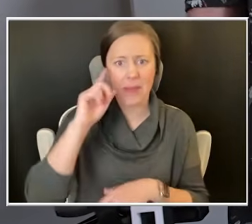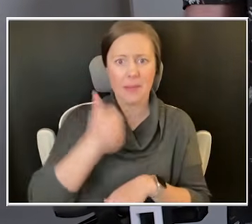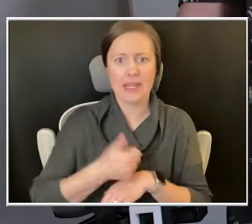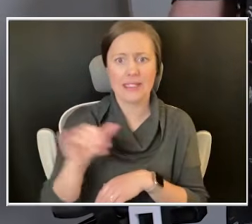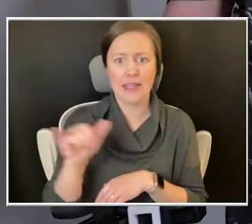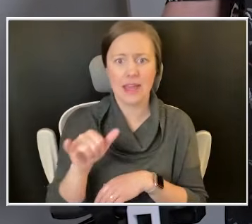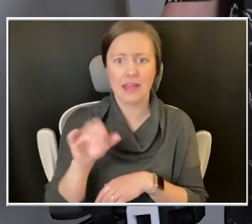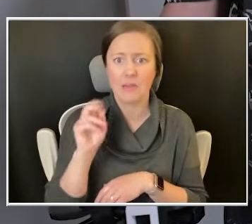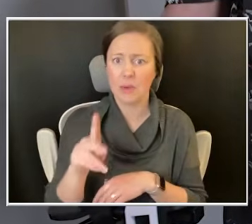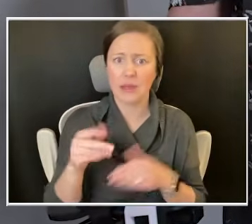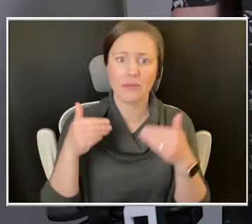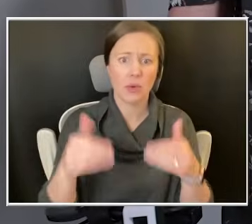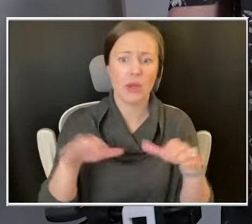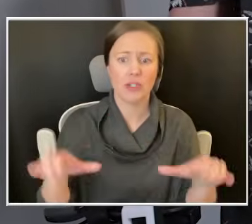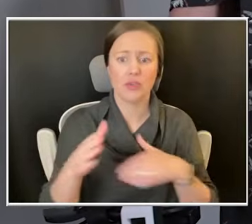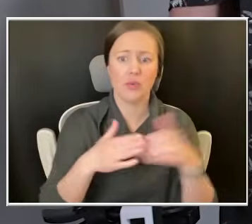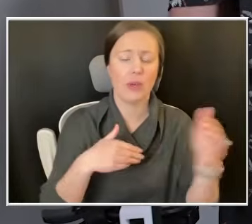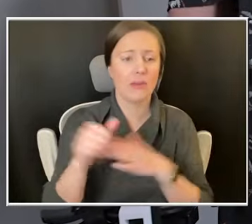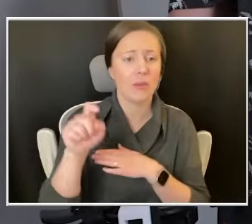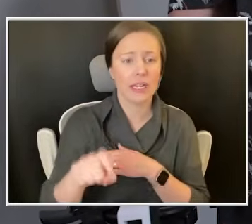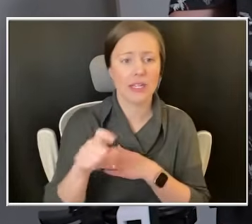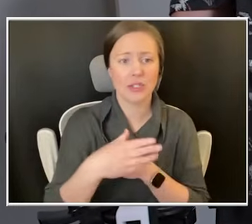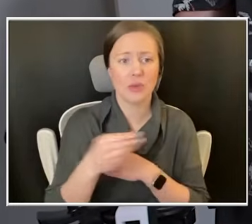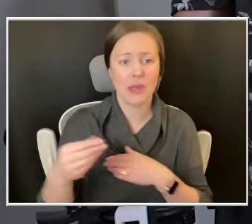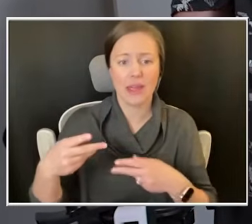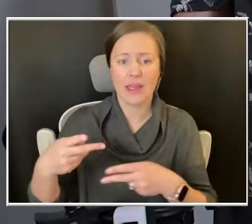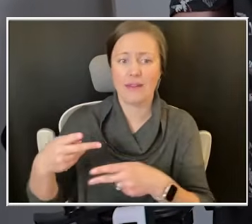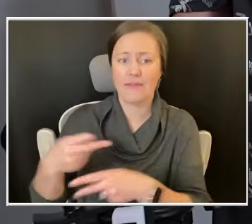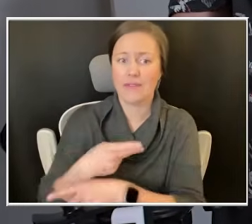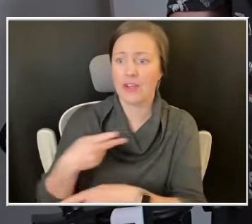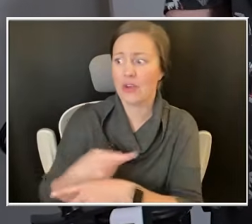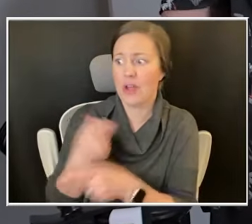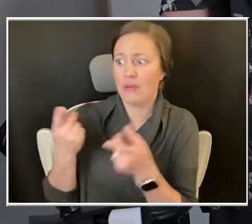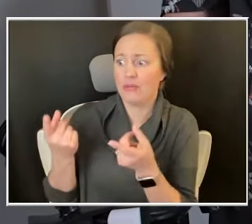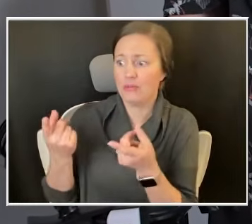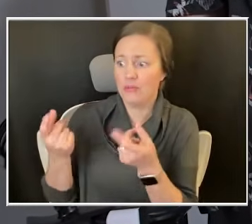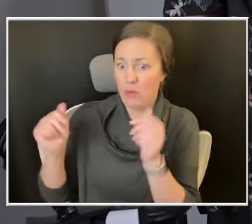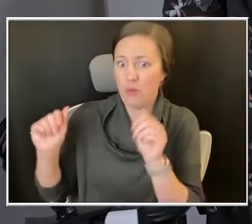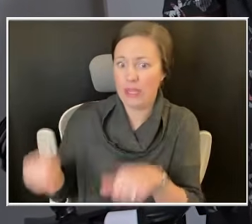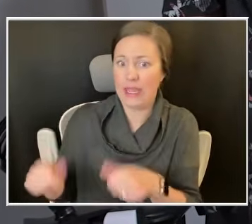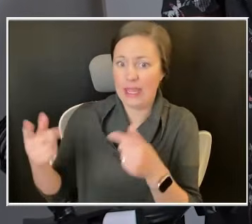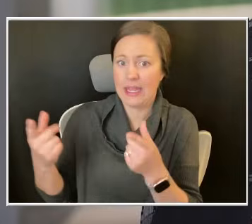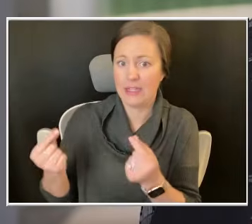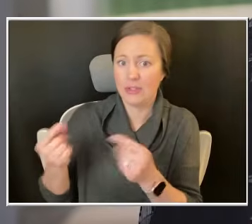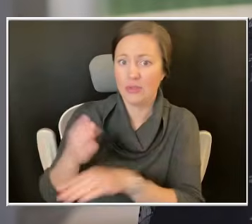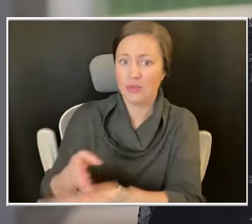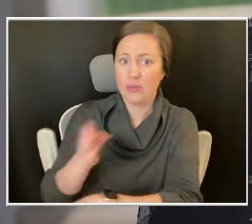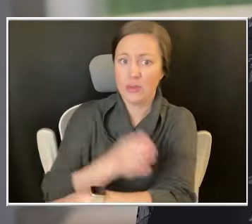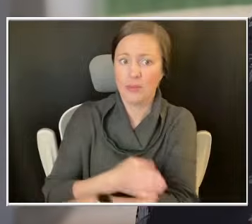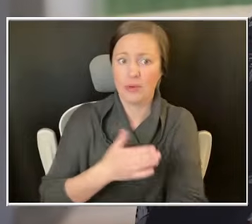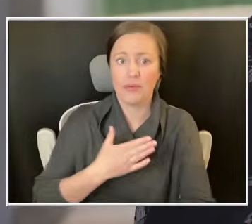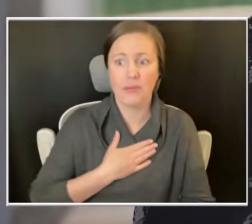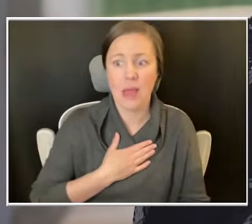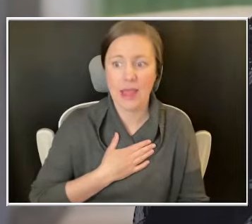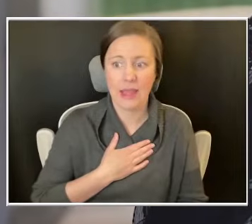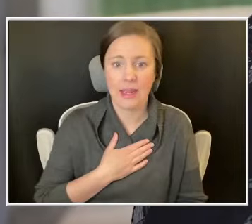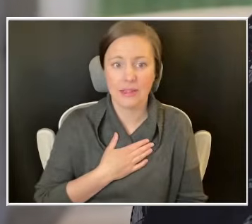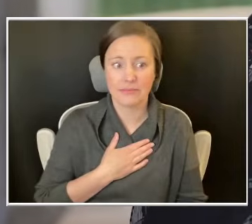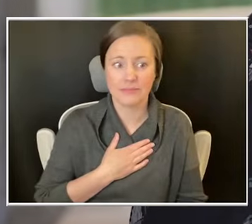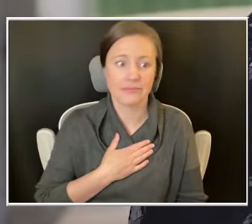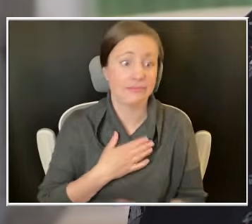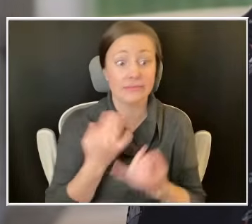do and figure out what we can do to improve my, you know,